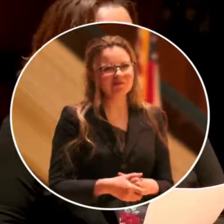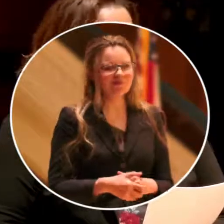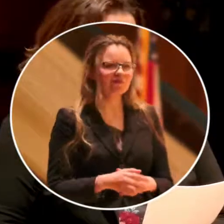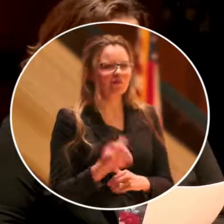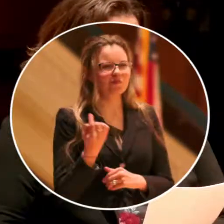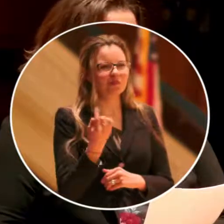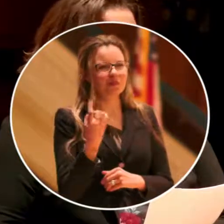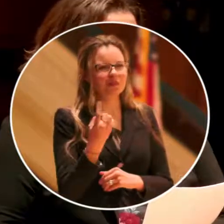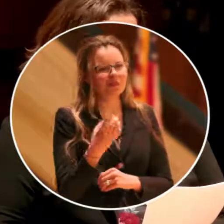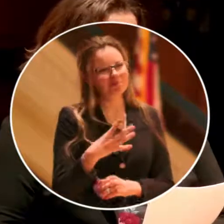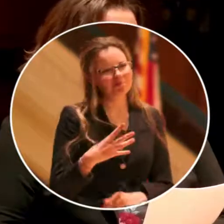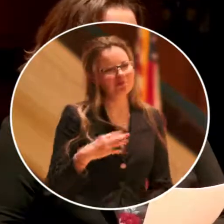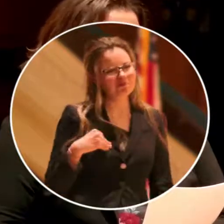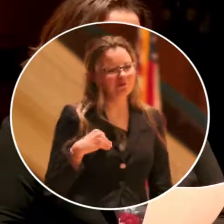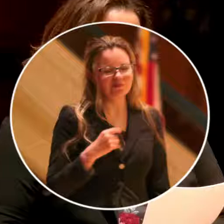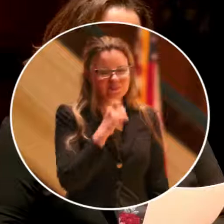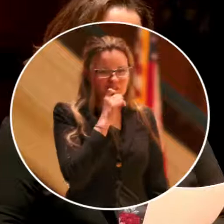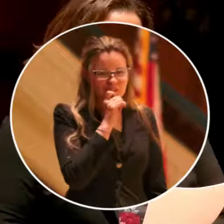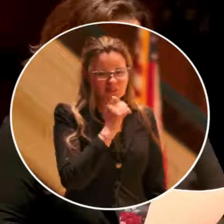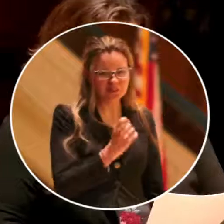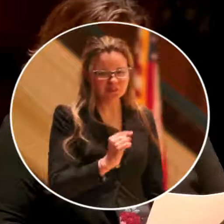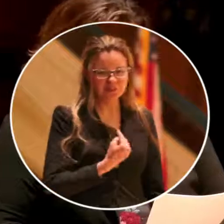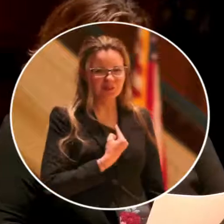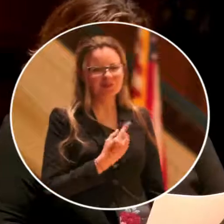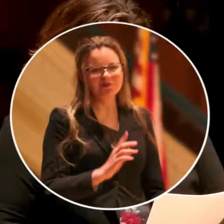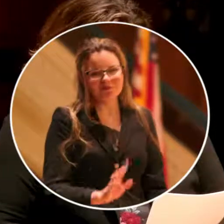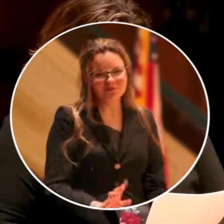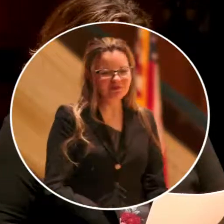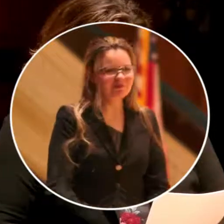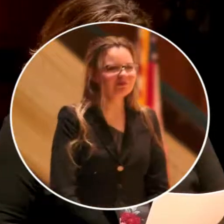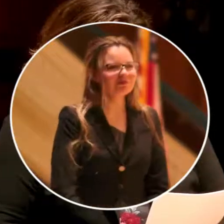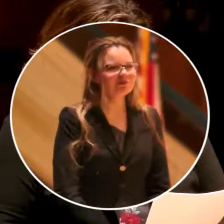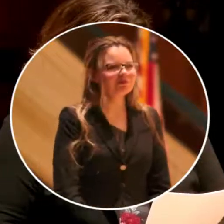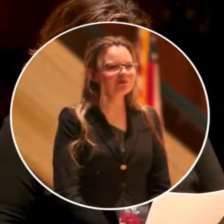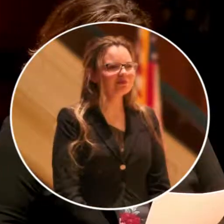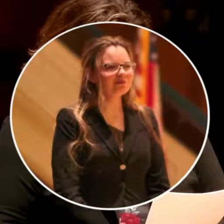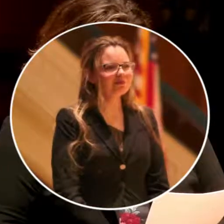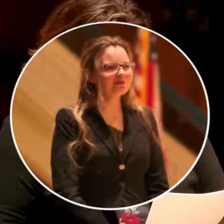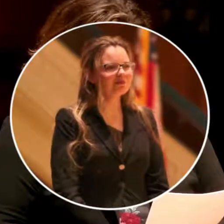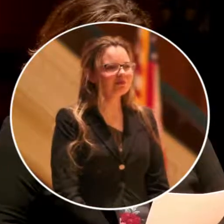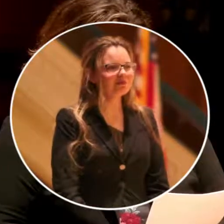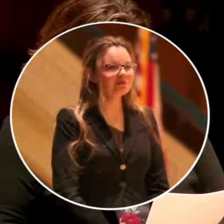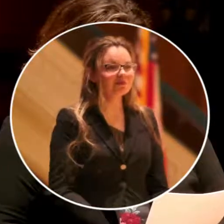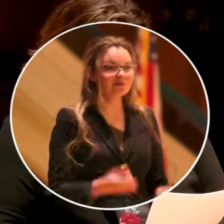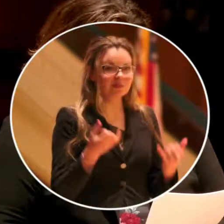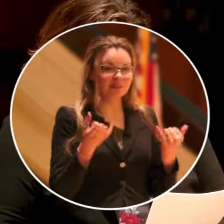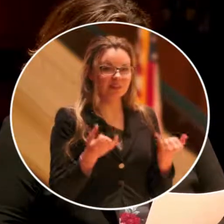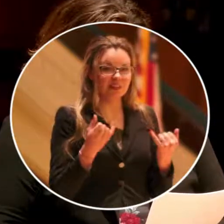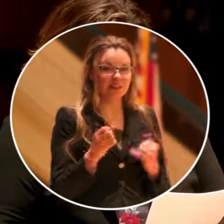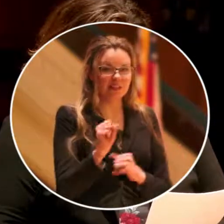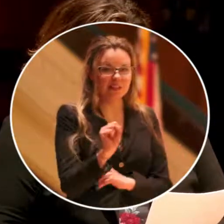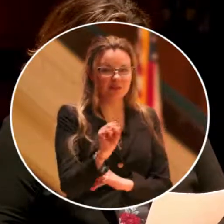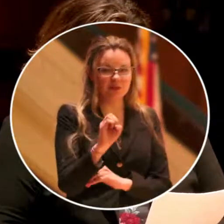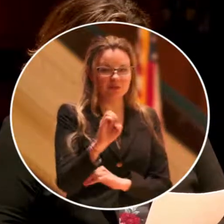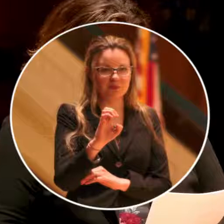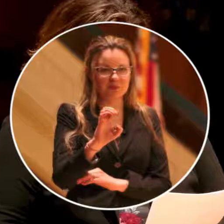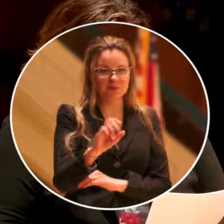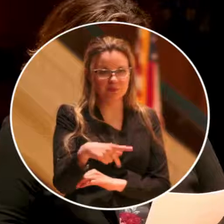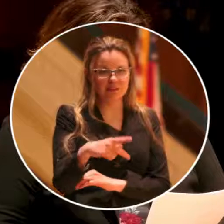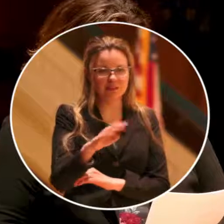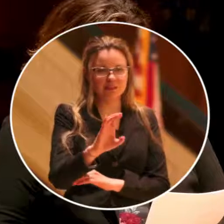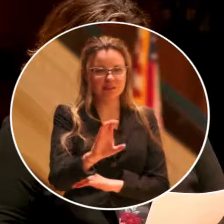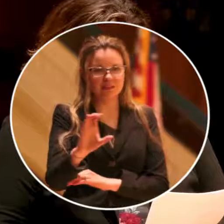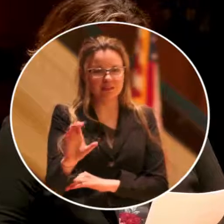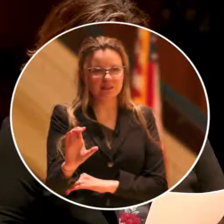champ. Turning our attention now toward another important champ is the SPCC.